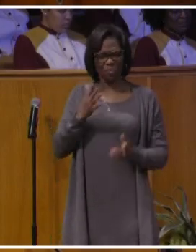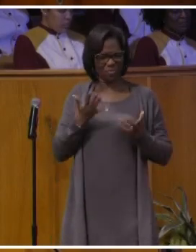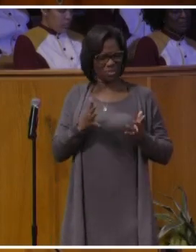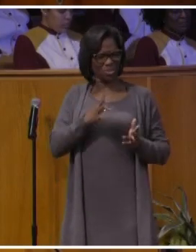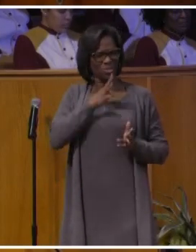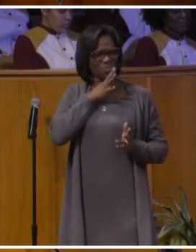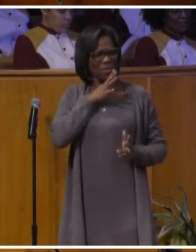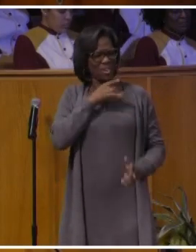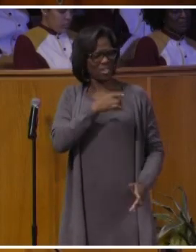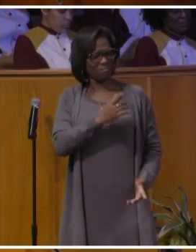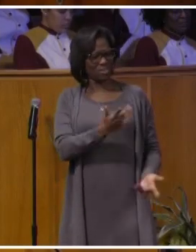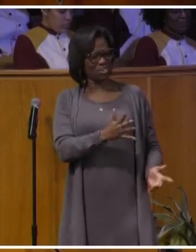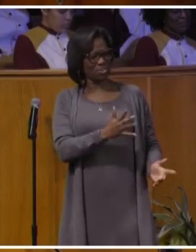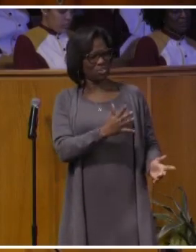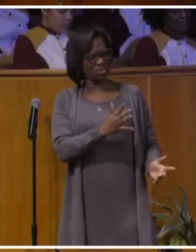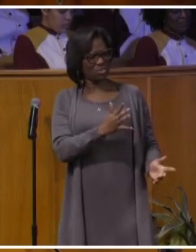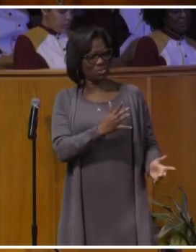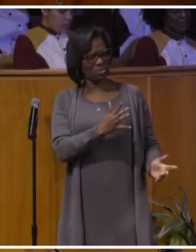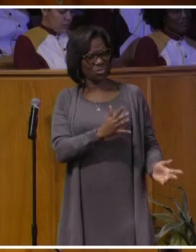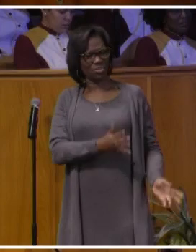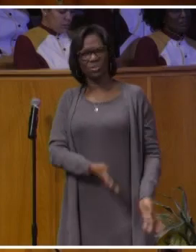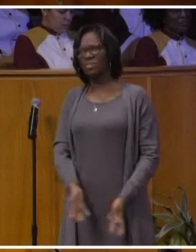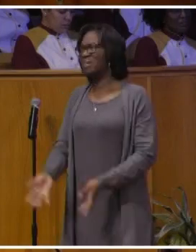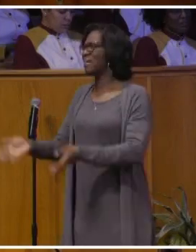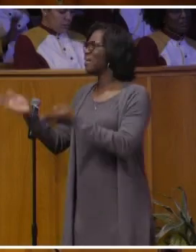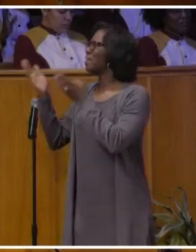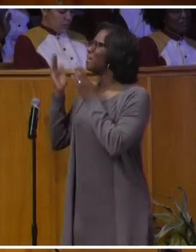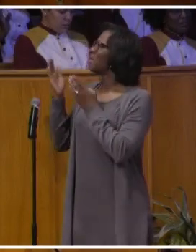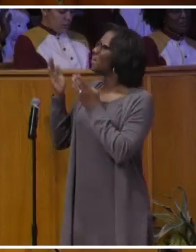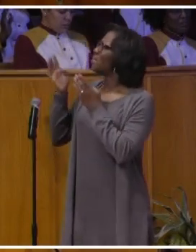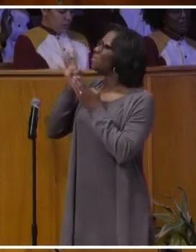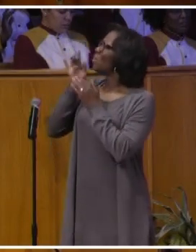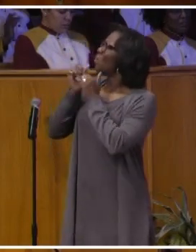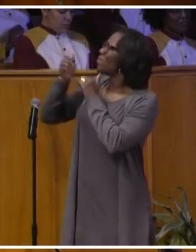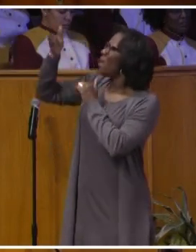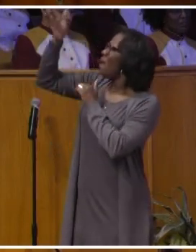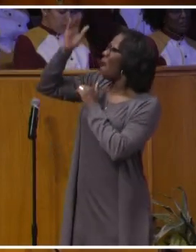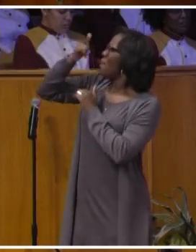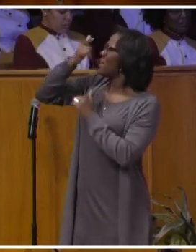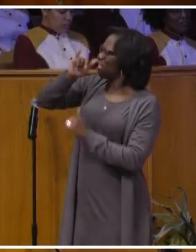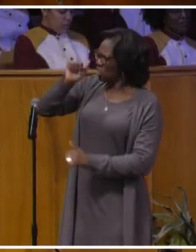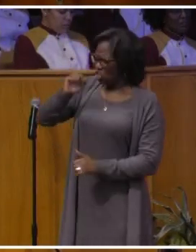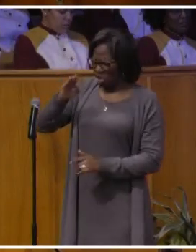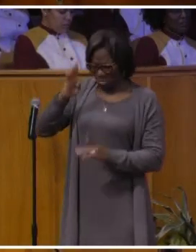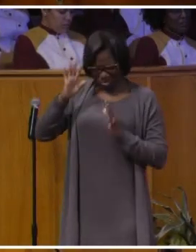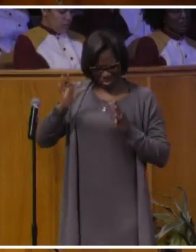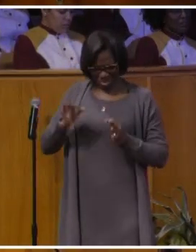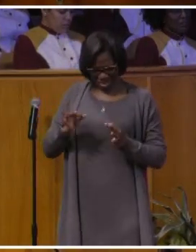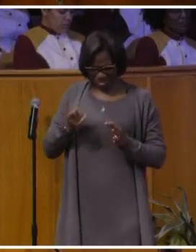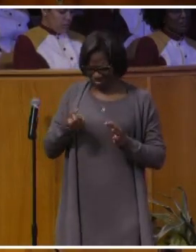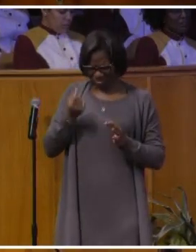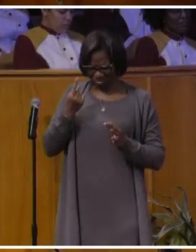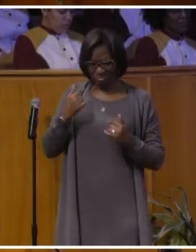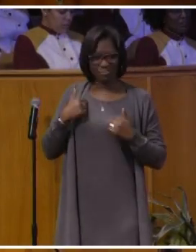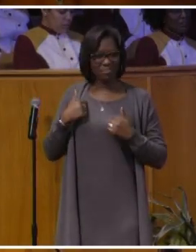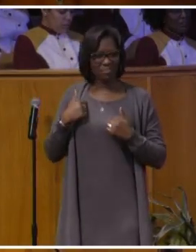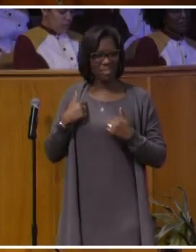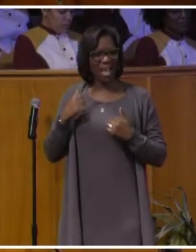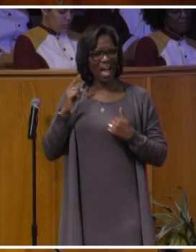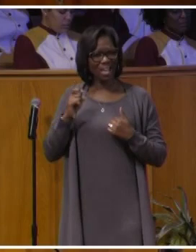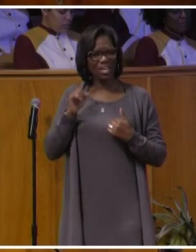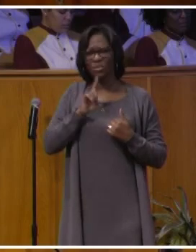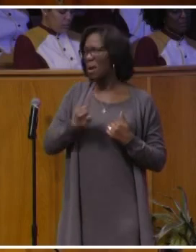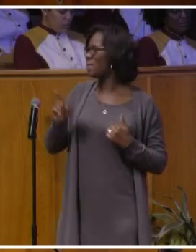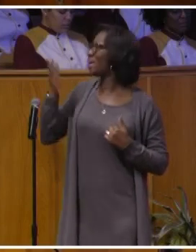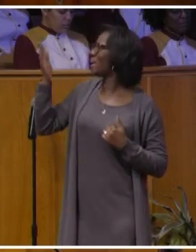them and starts talking to God. Because Job comes to the realization that you need to come to. And that